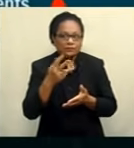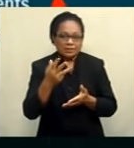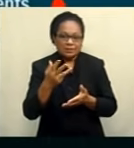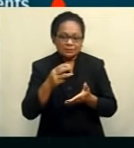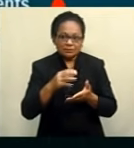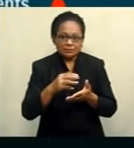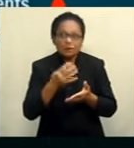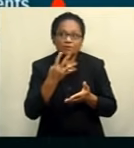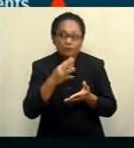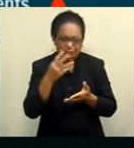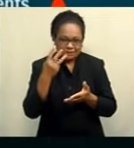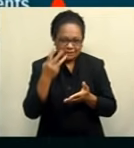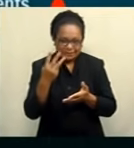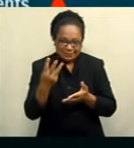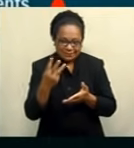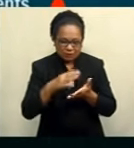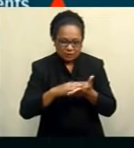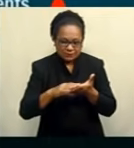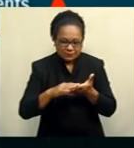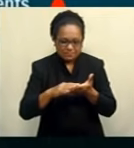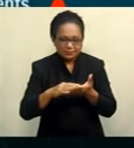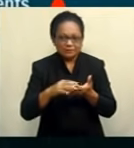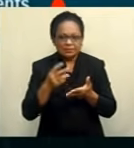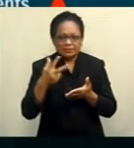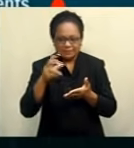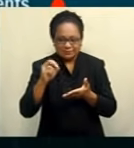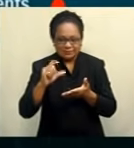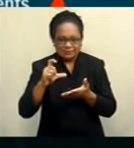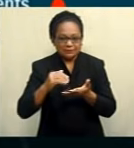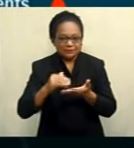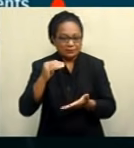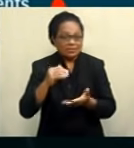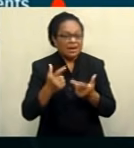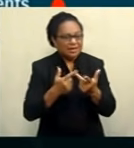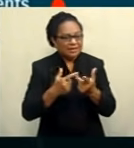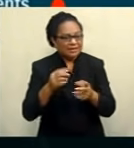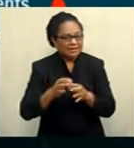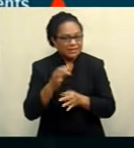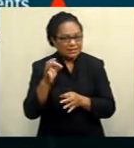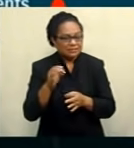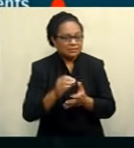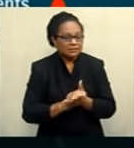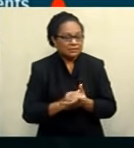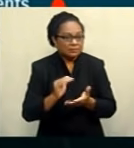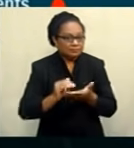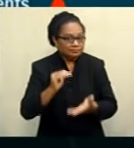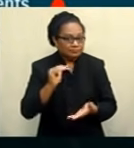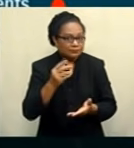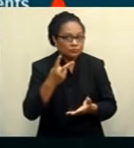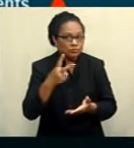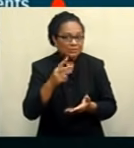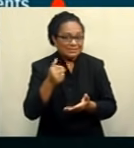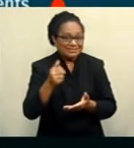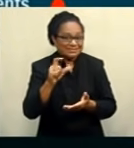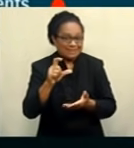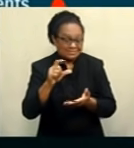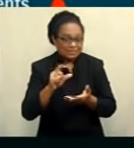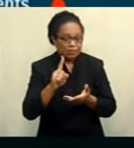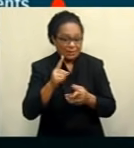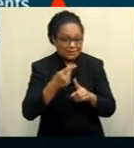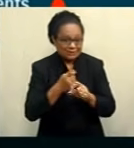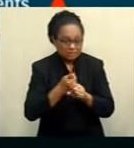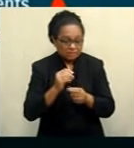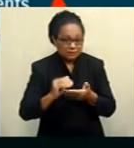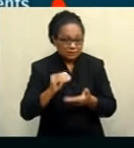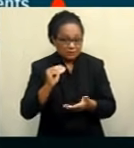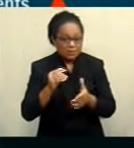to $43.89. Bulk gas will cost $2.86 per kg, an increase of 26 cents per kg, and auto